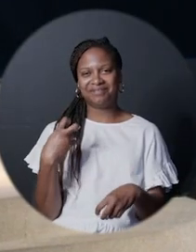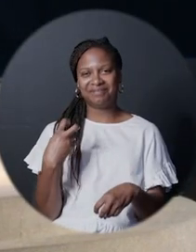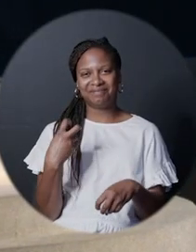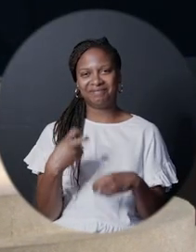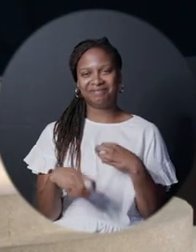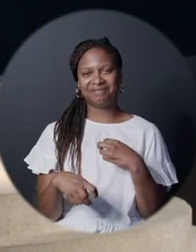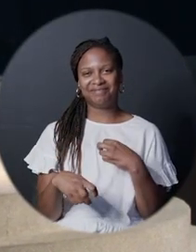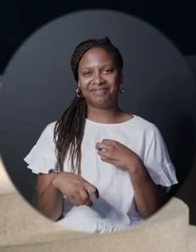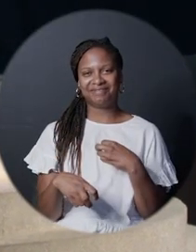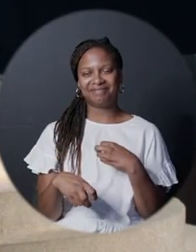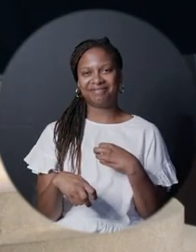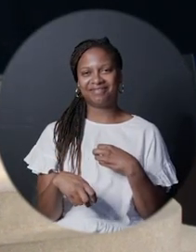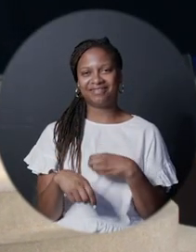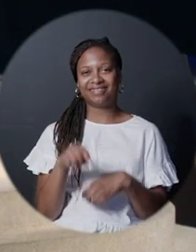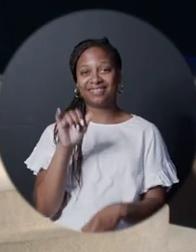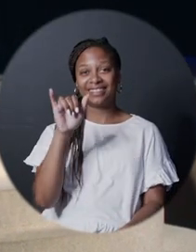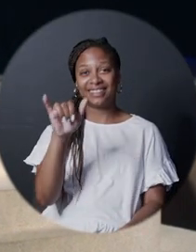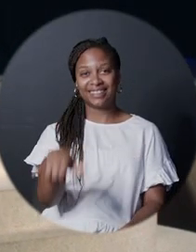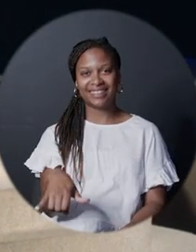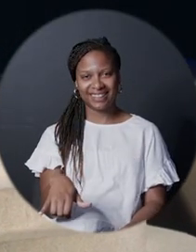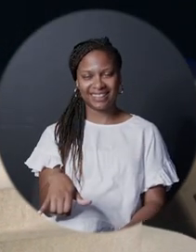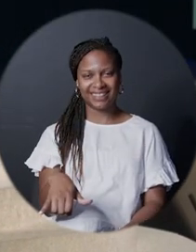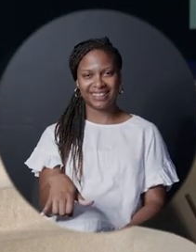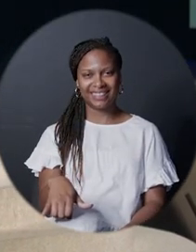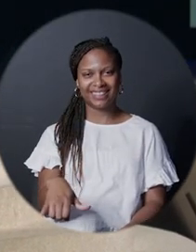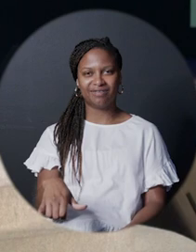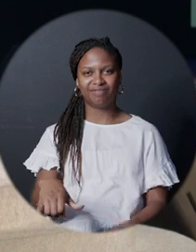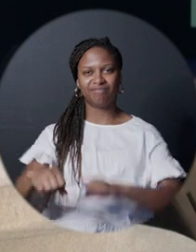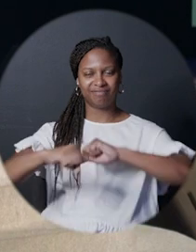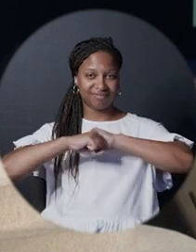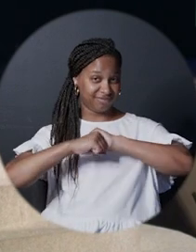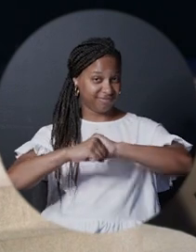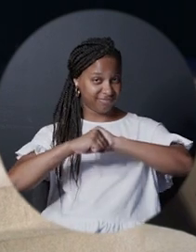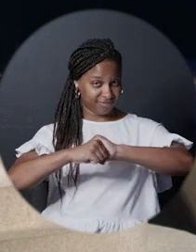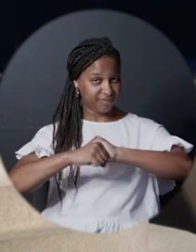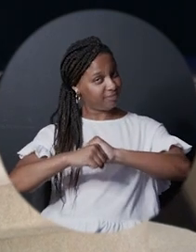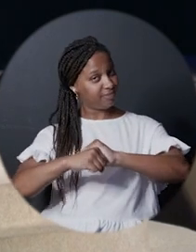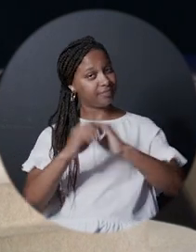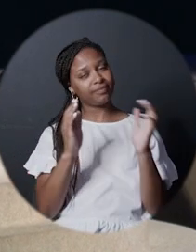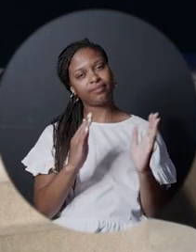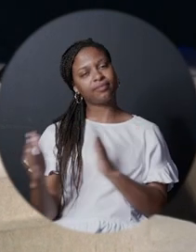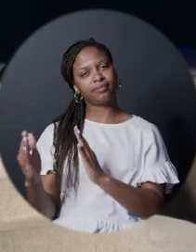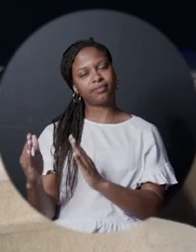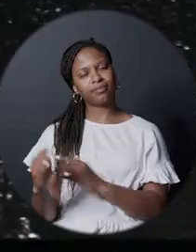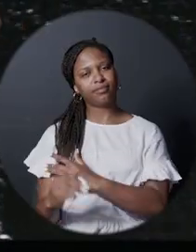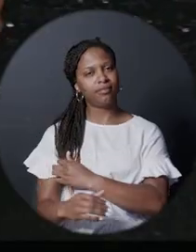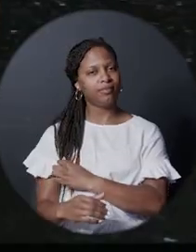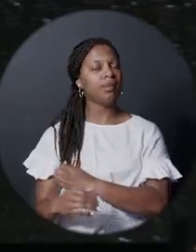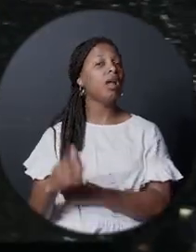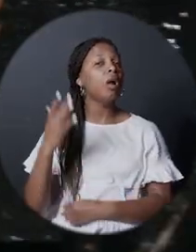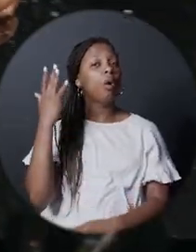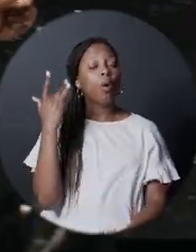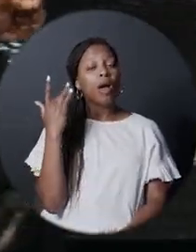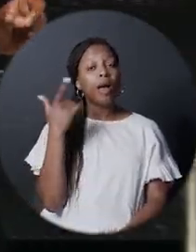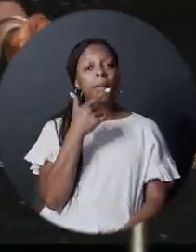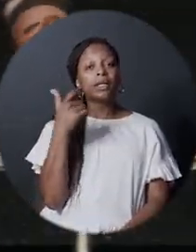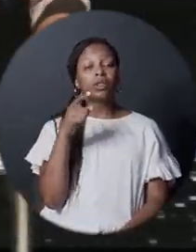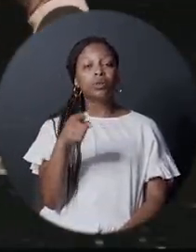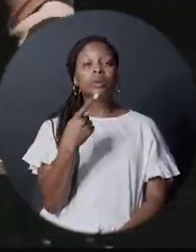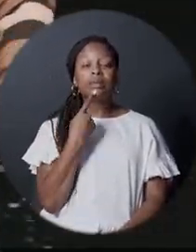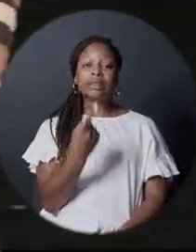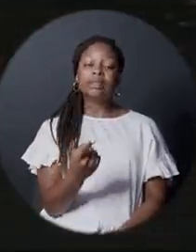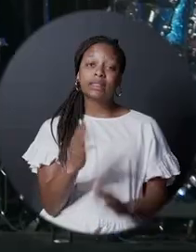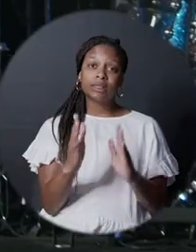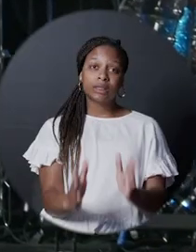And the problem is that is a defensive mechanism.